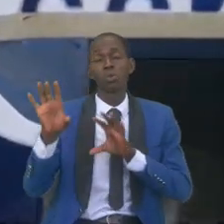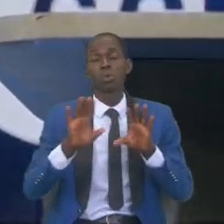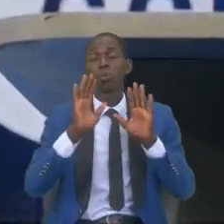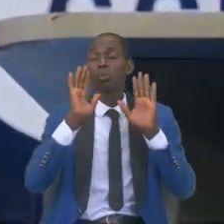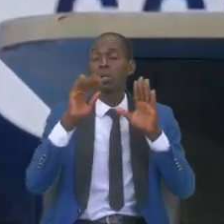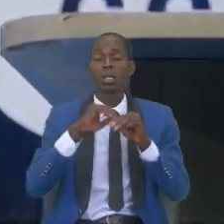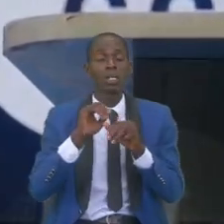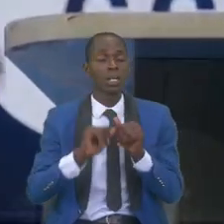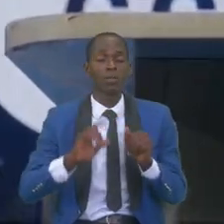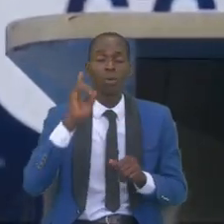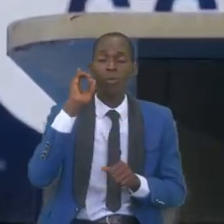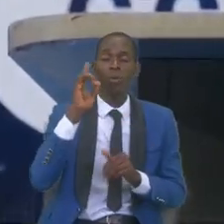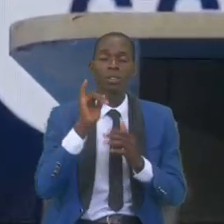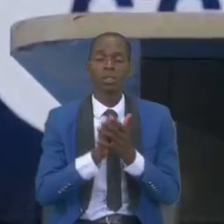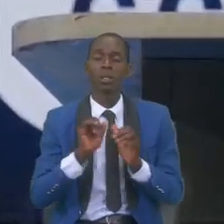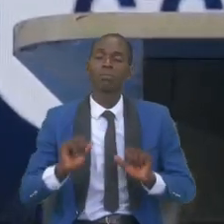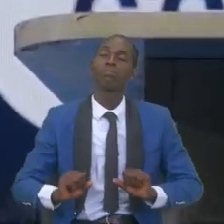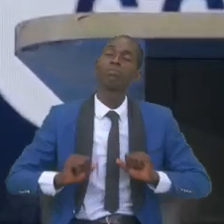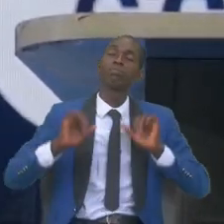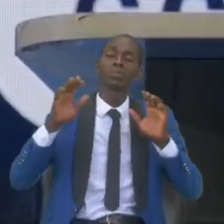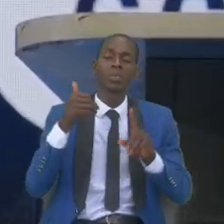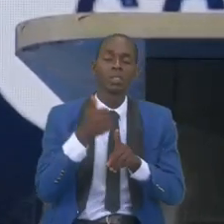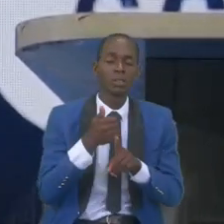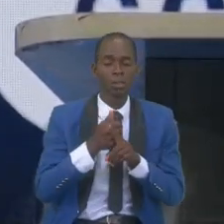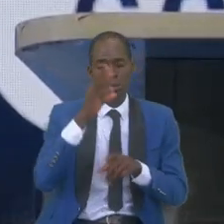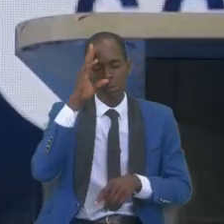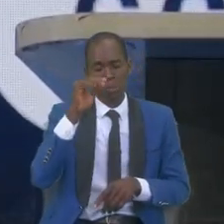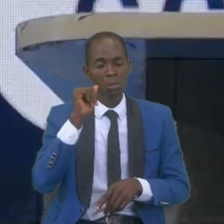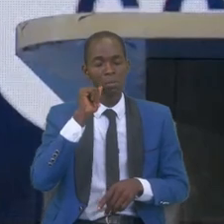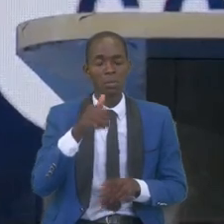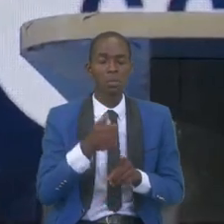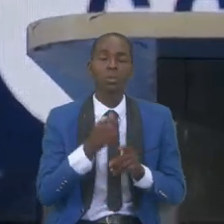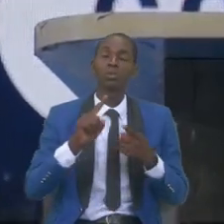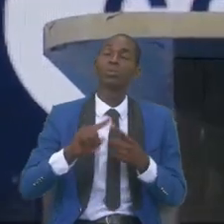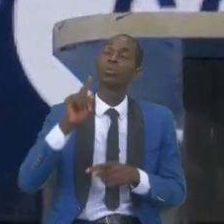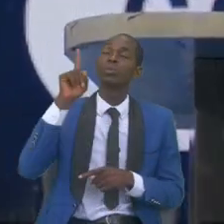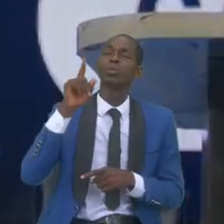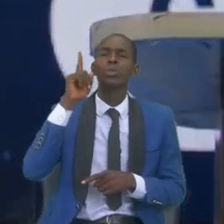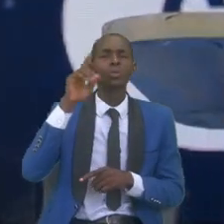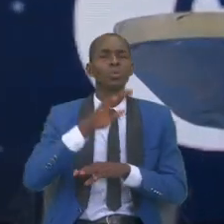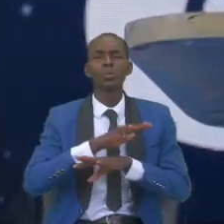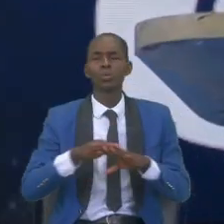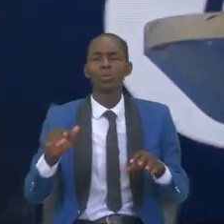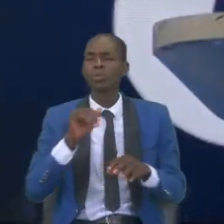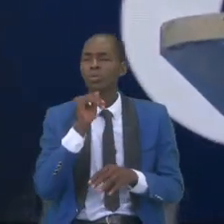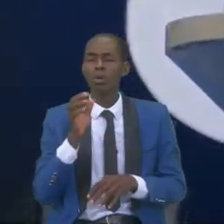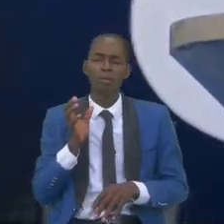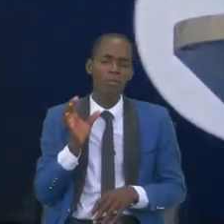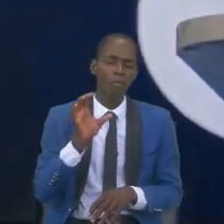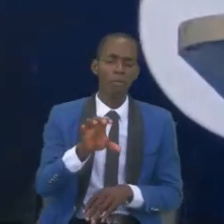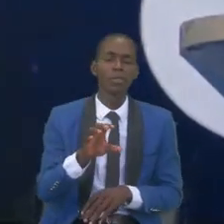everyone that submits himself, herself unto you. You do not force your blessing